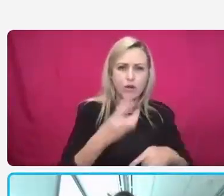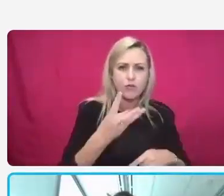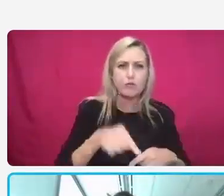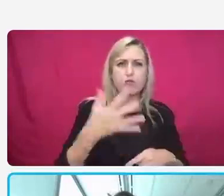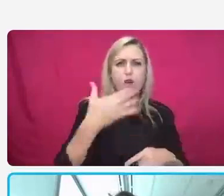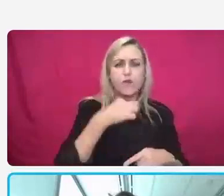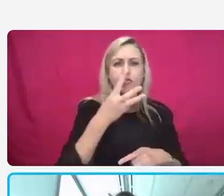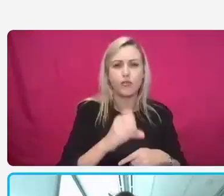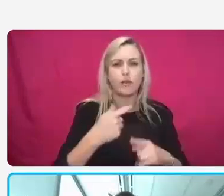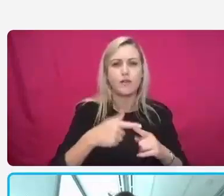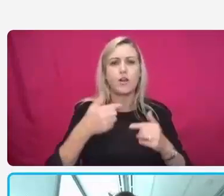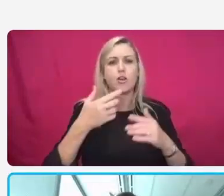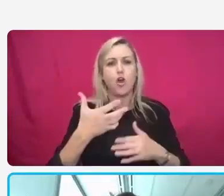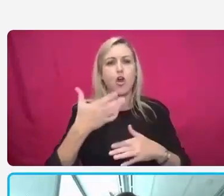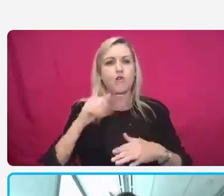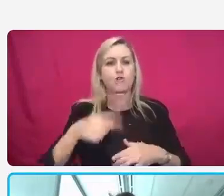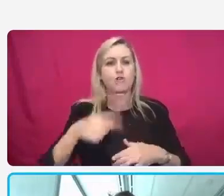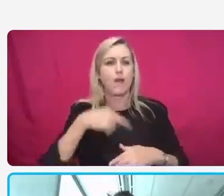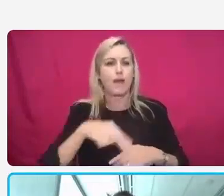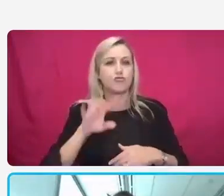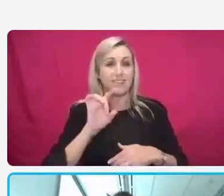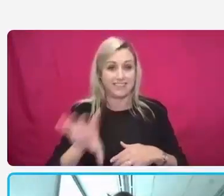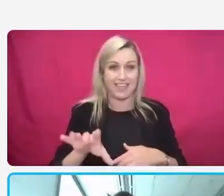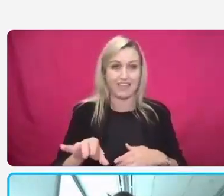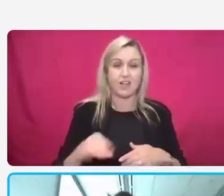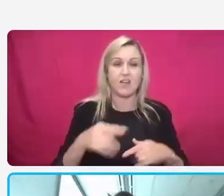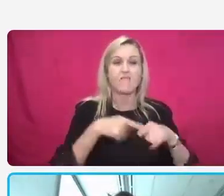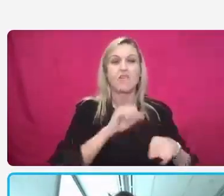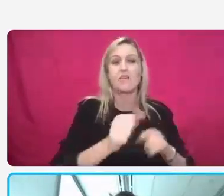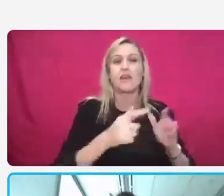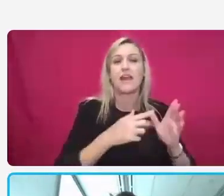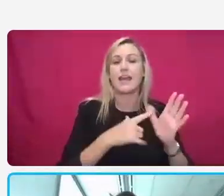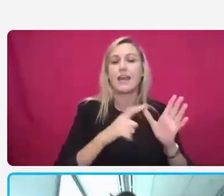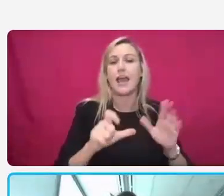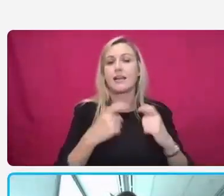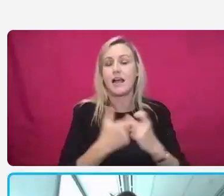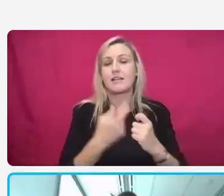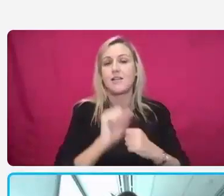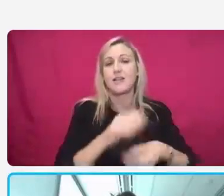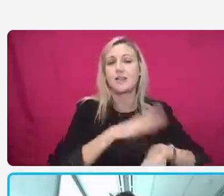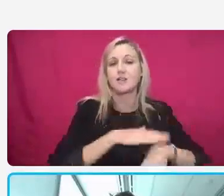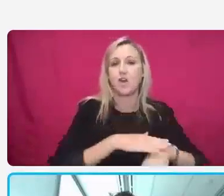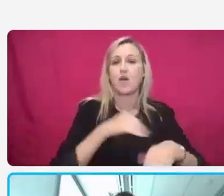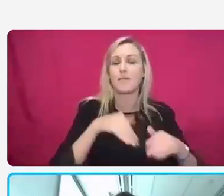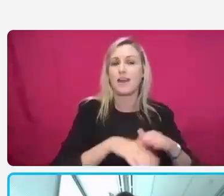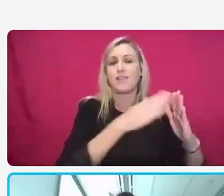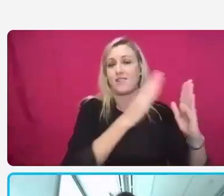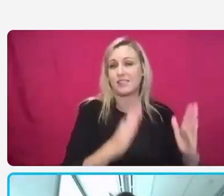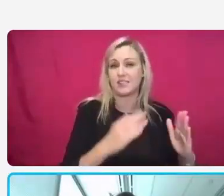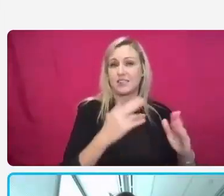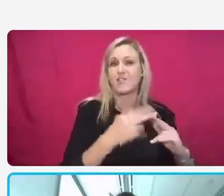and 9,210 respectively, based on their AN-ACC class and the length of time they were at the facility during the